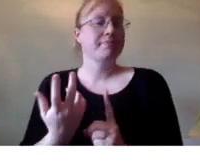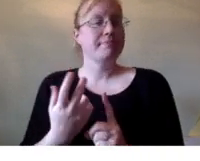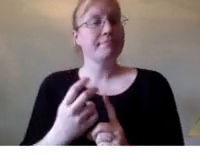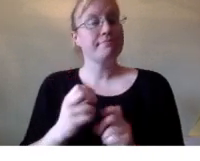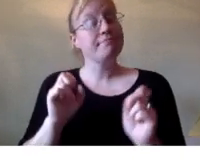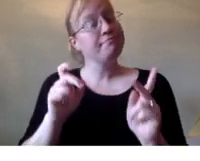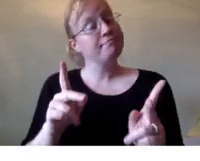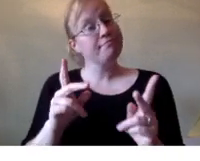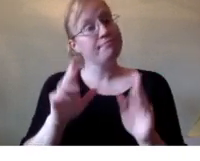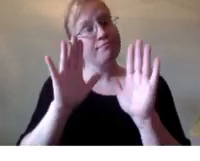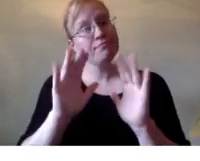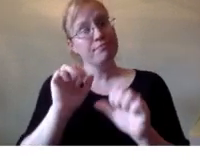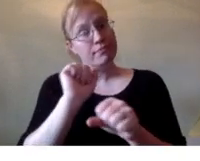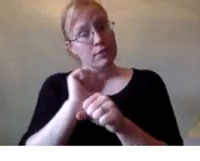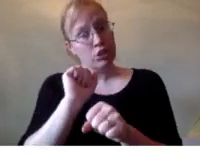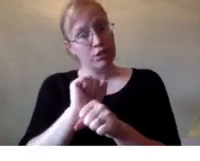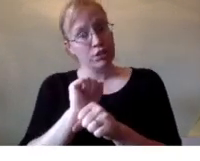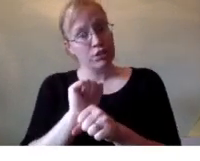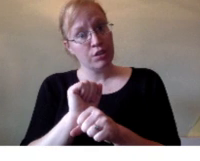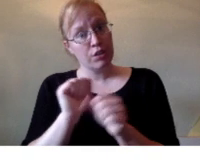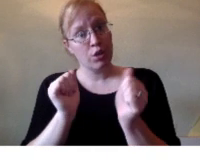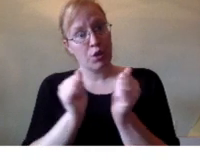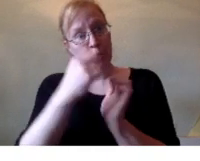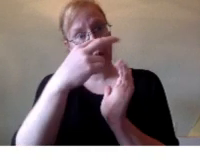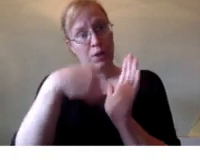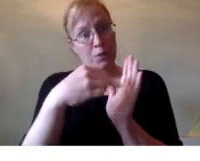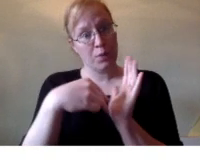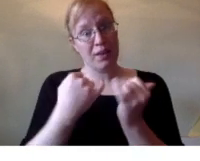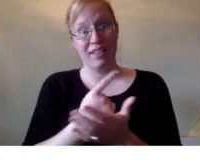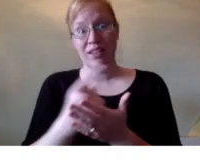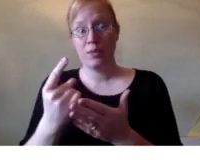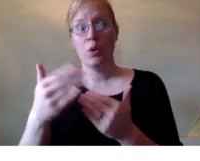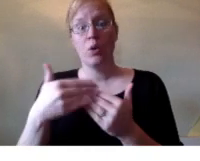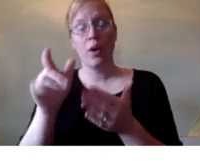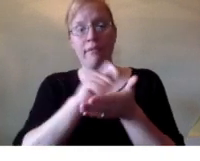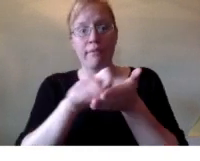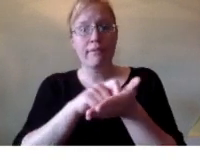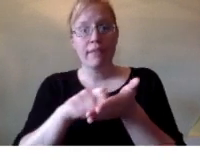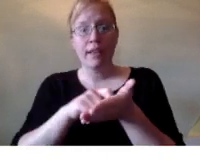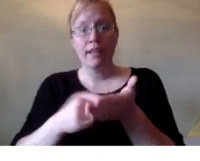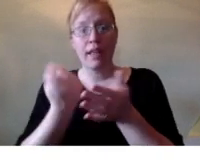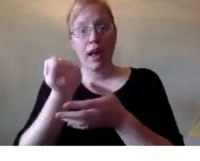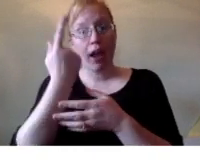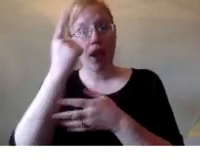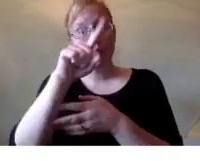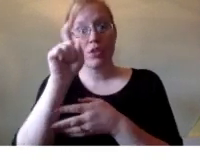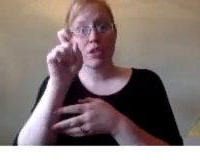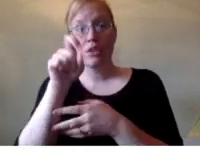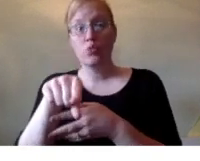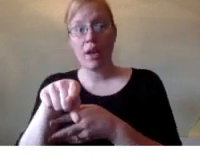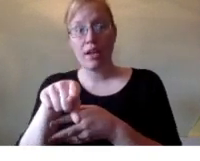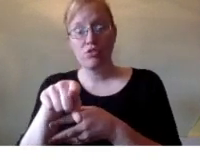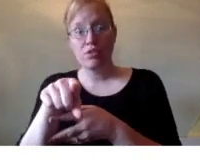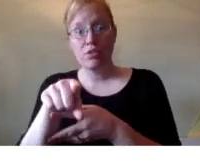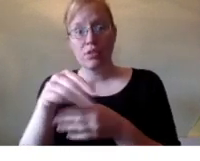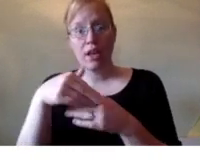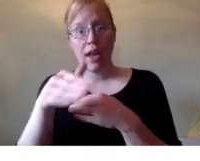guys, great job with reading this week. Go ahead and fill out the comprehension questions